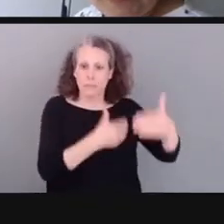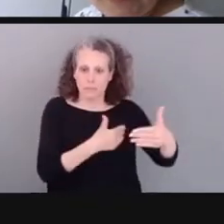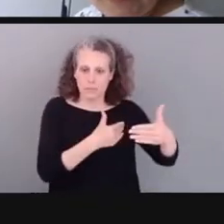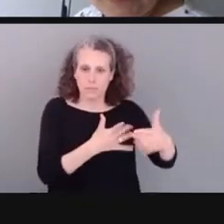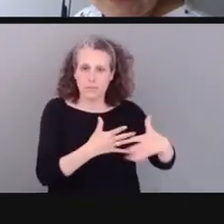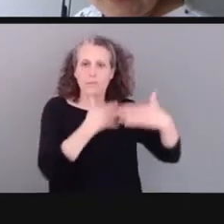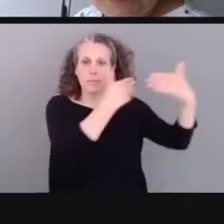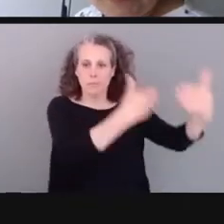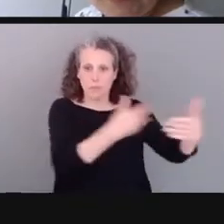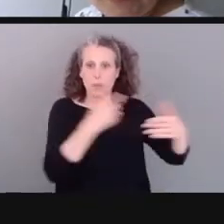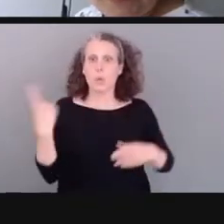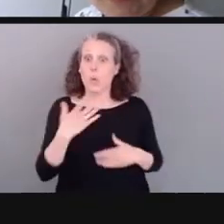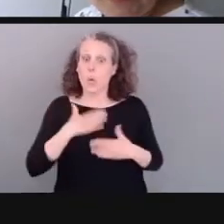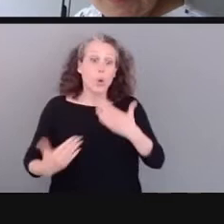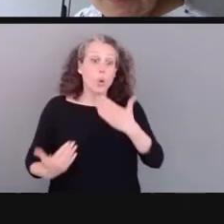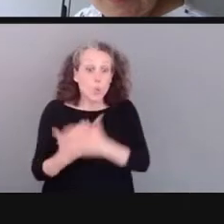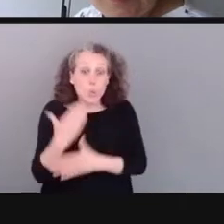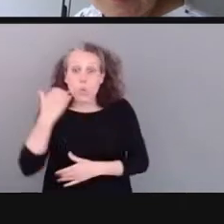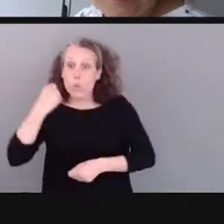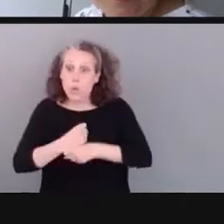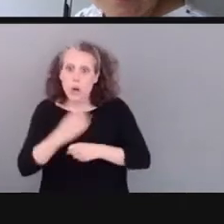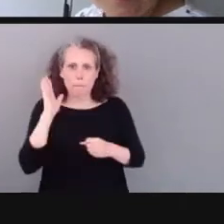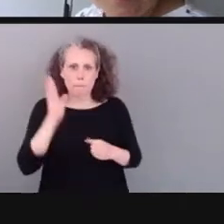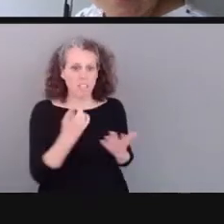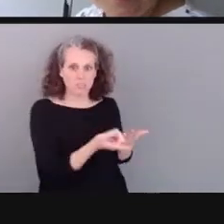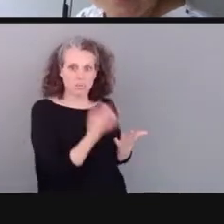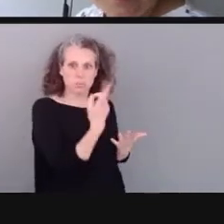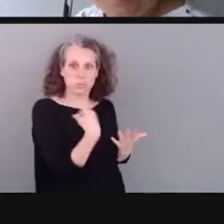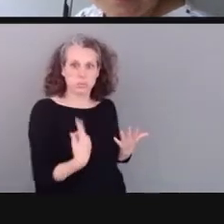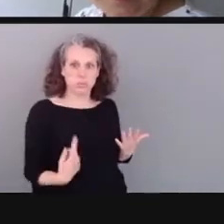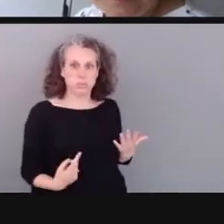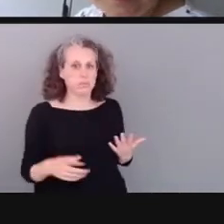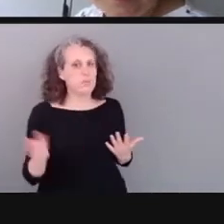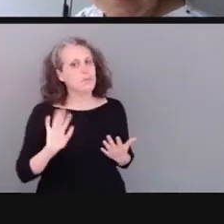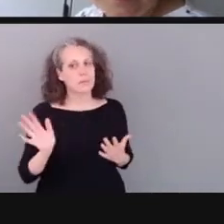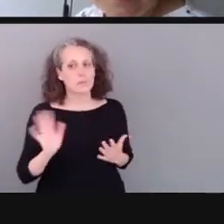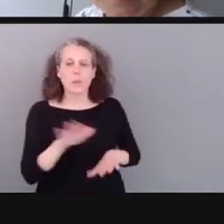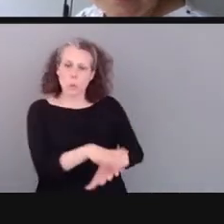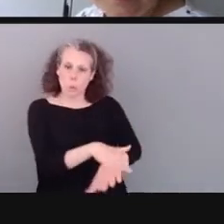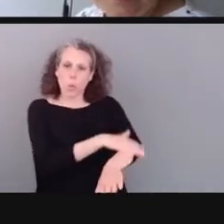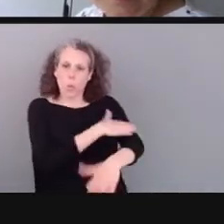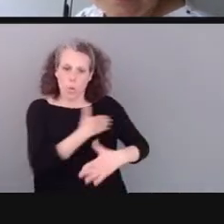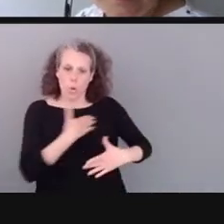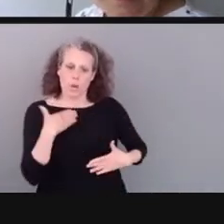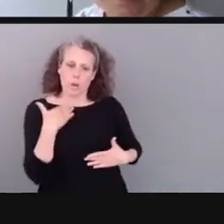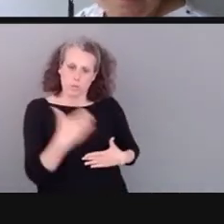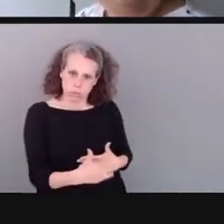of working, new requirements from day one, but this is a